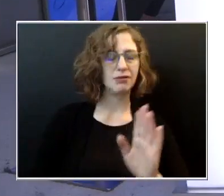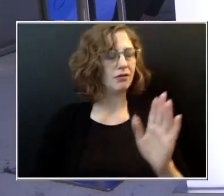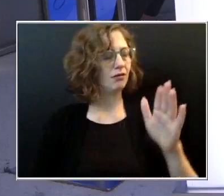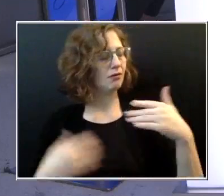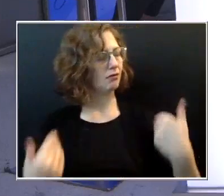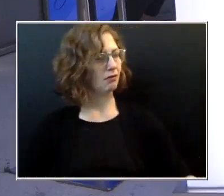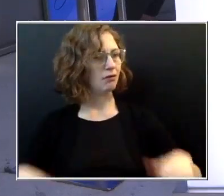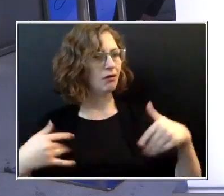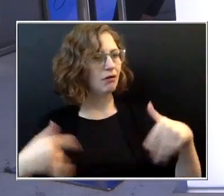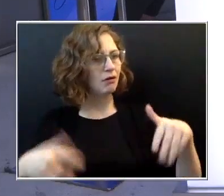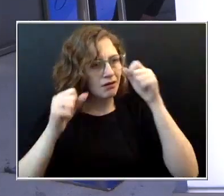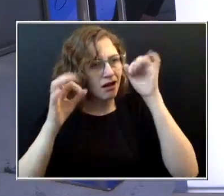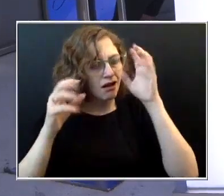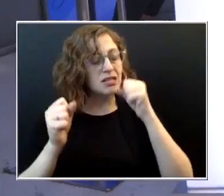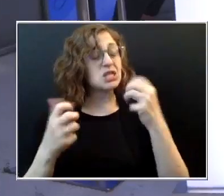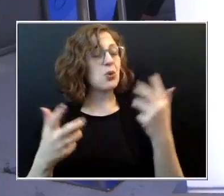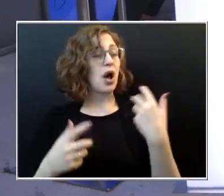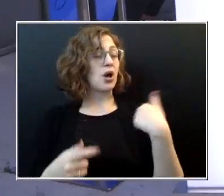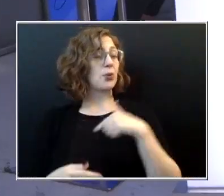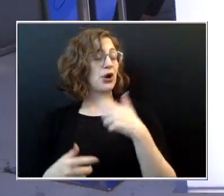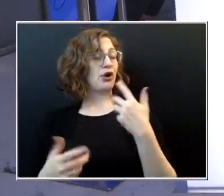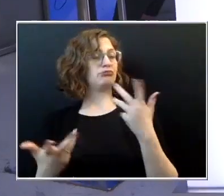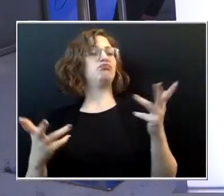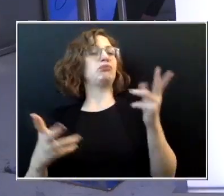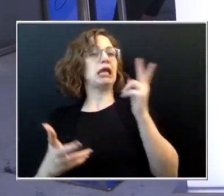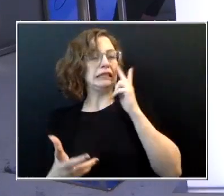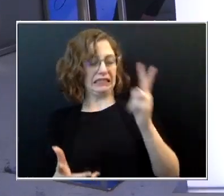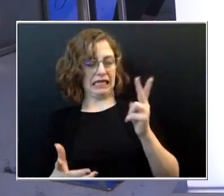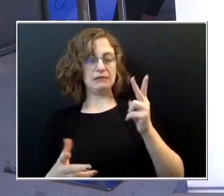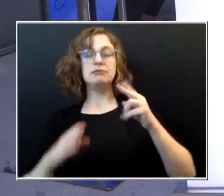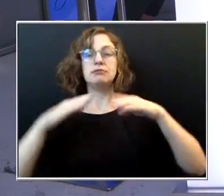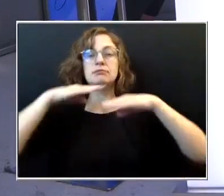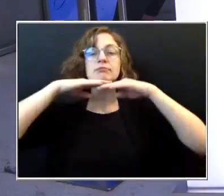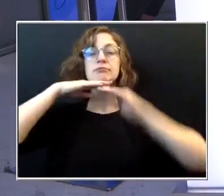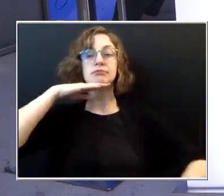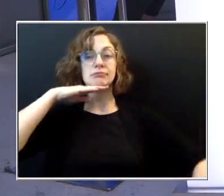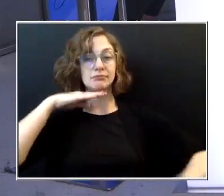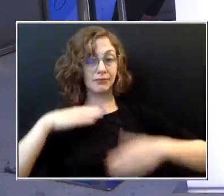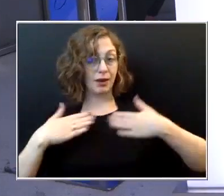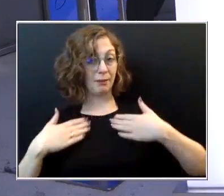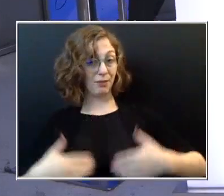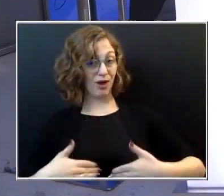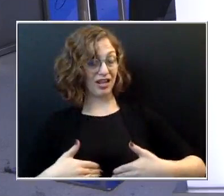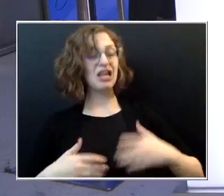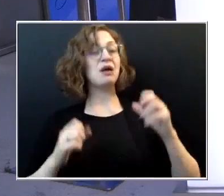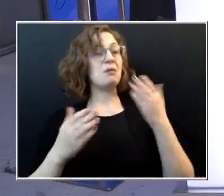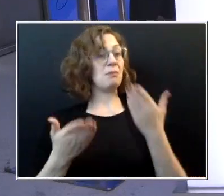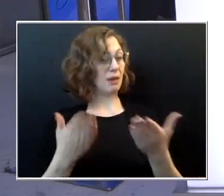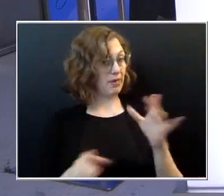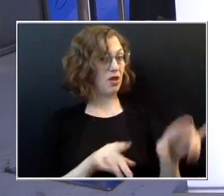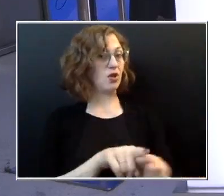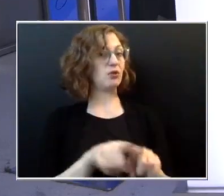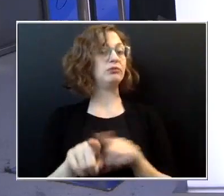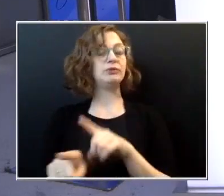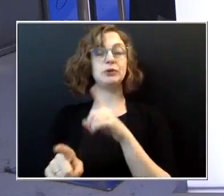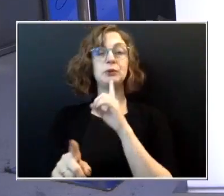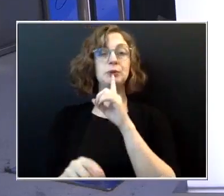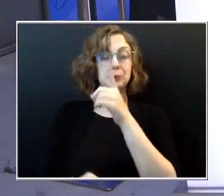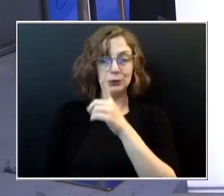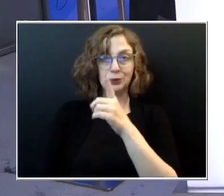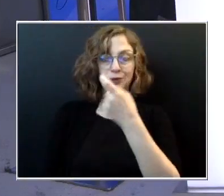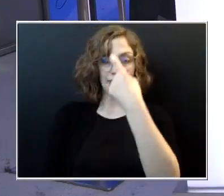true inside our brain, and it may help lead to Alzheimer's. It's possible. Okay, so is the hot tub going to help solve that